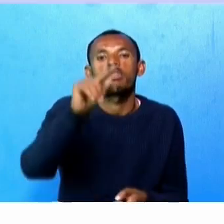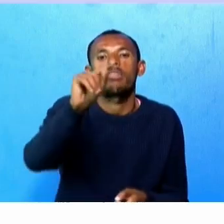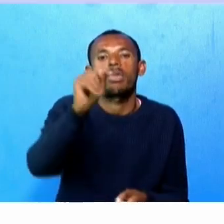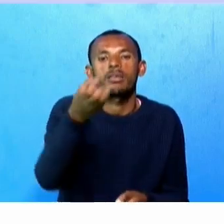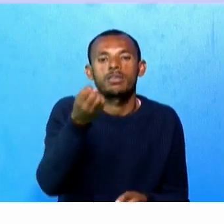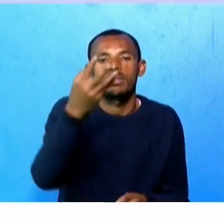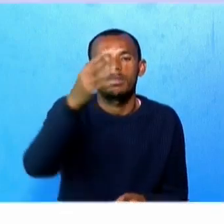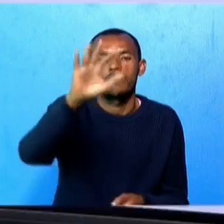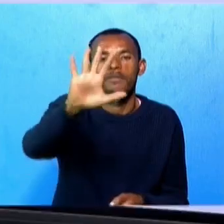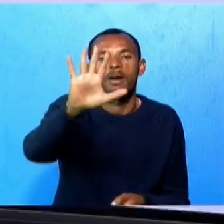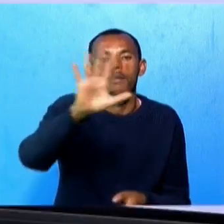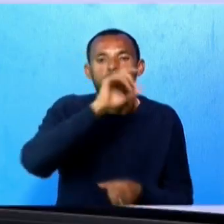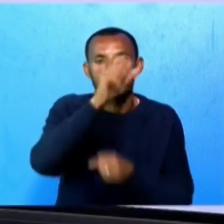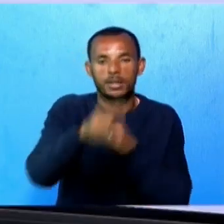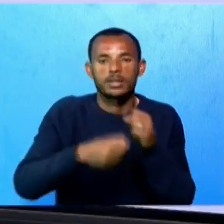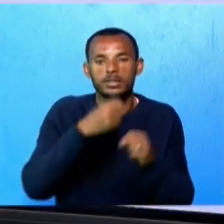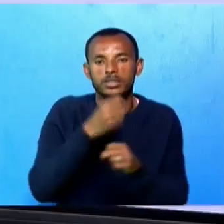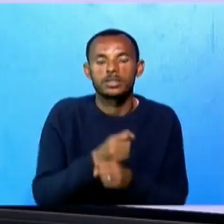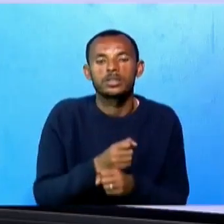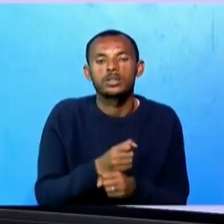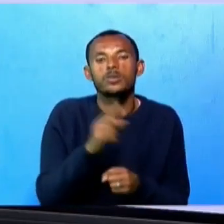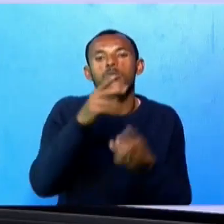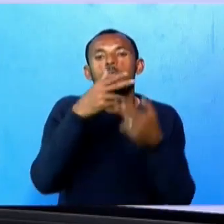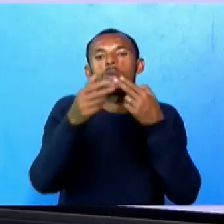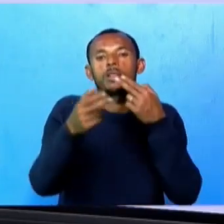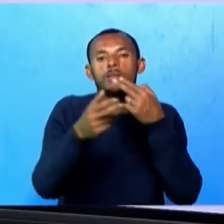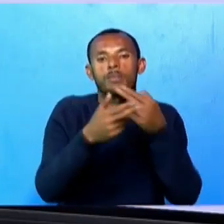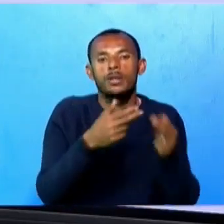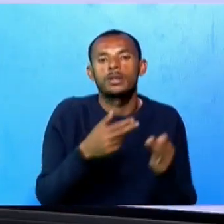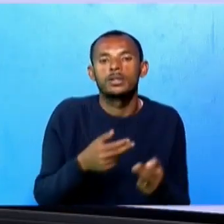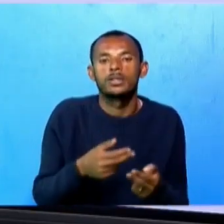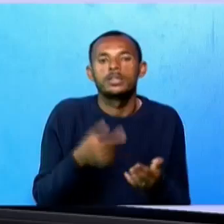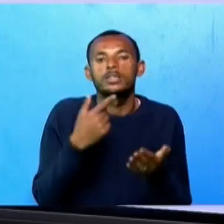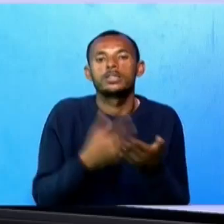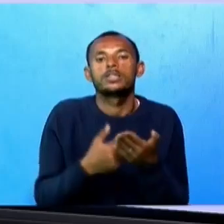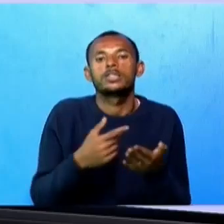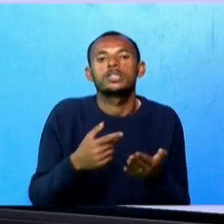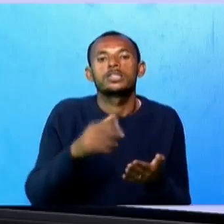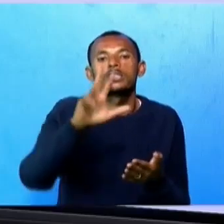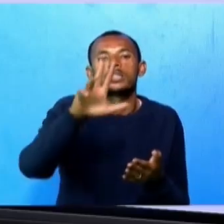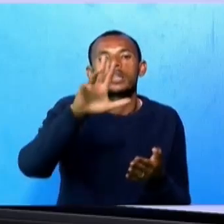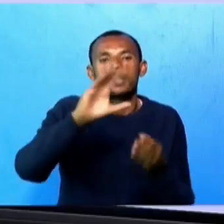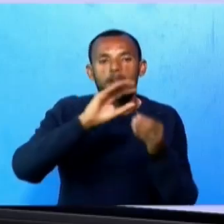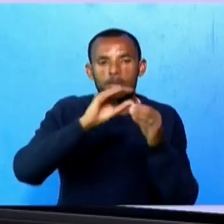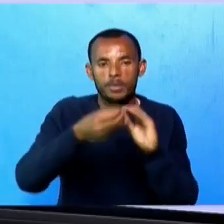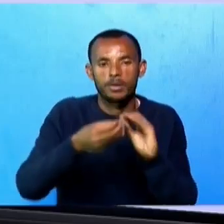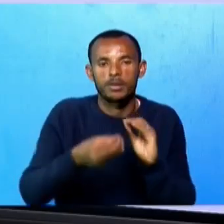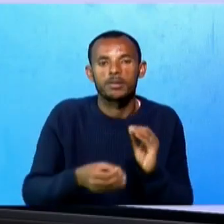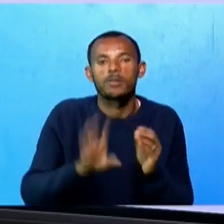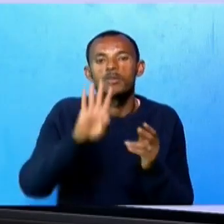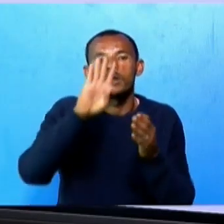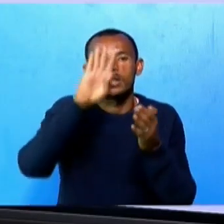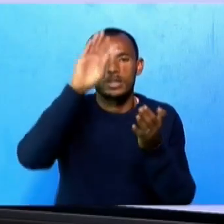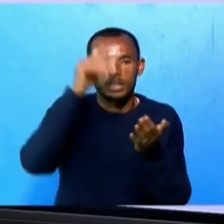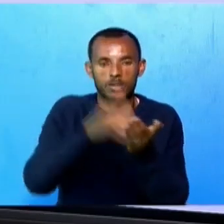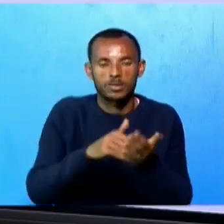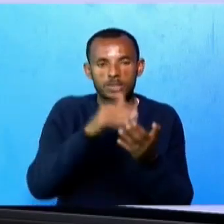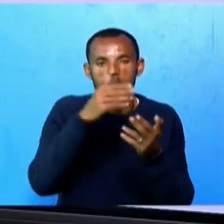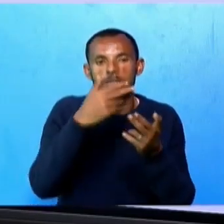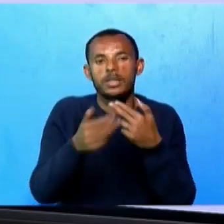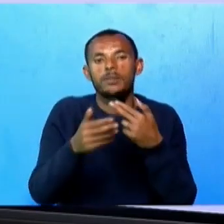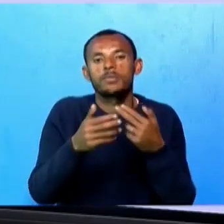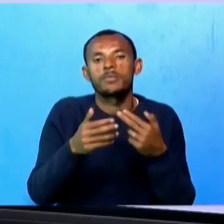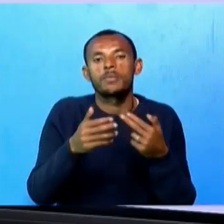5. Okay, you need to multiply these three numbers. 40,000 by 5